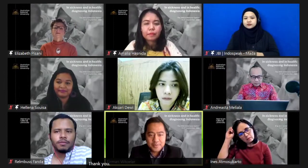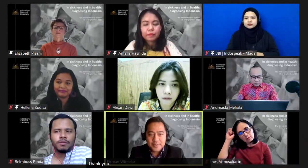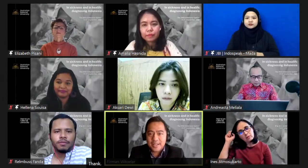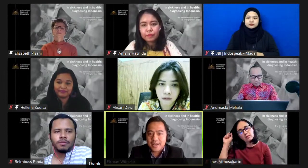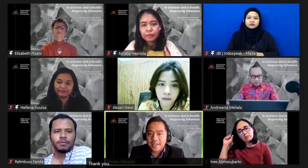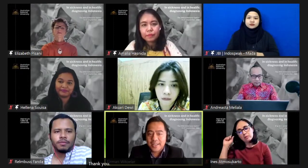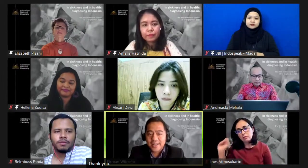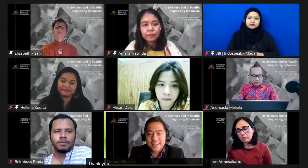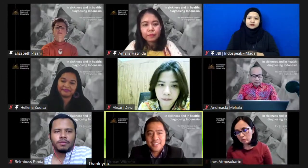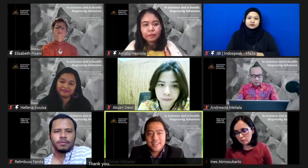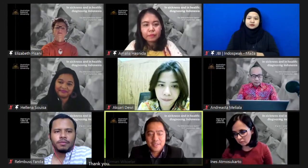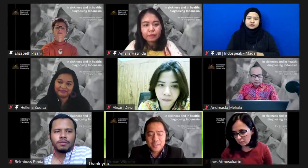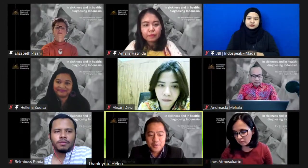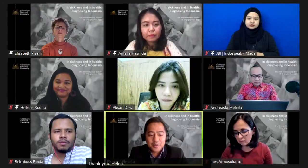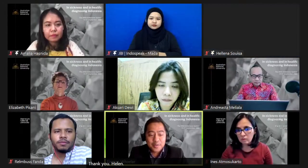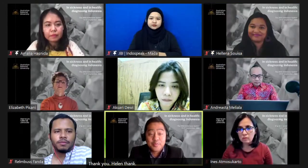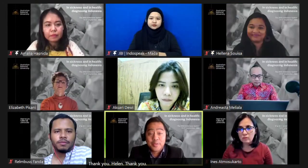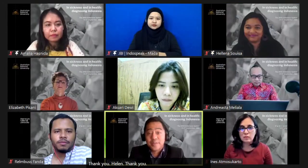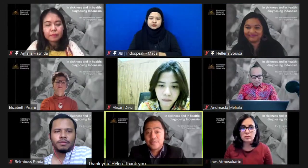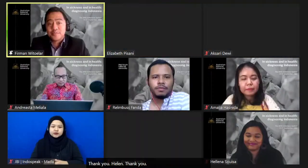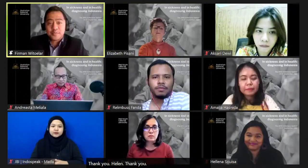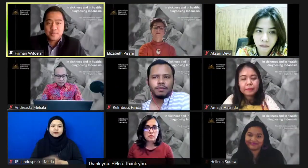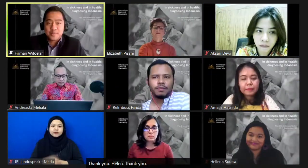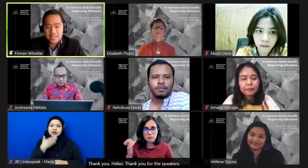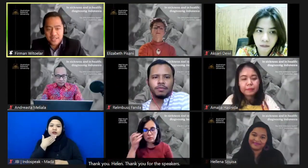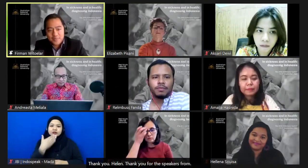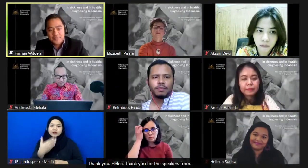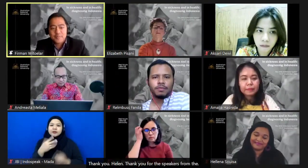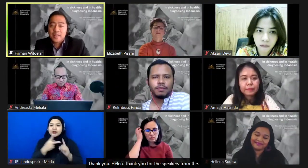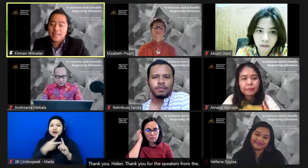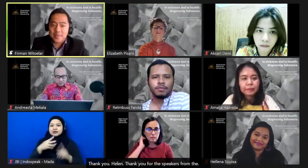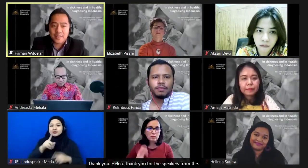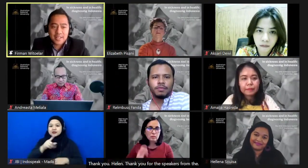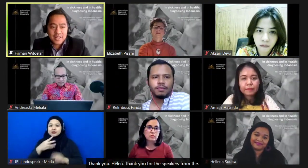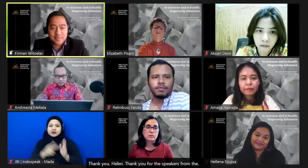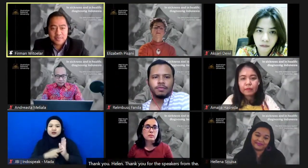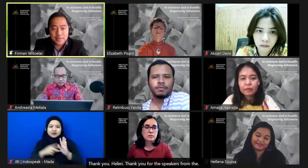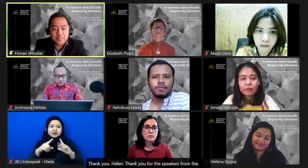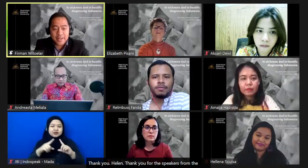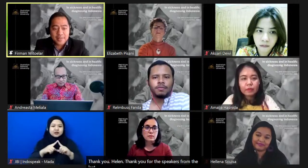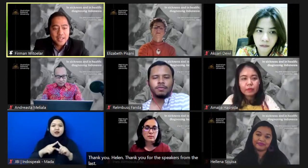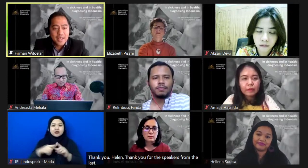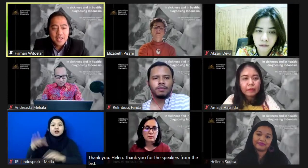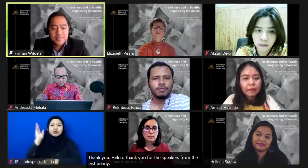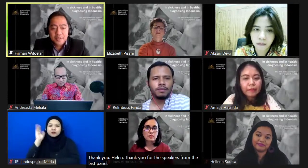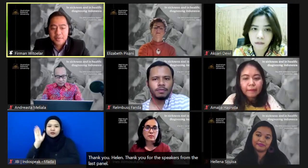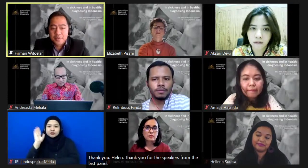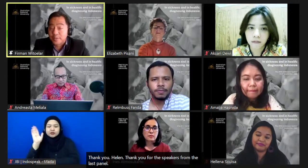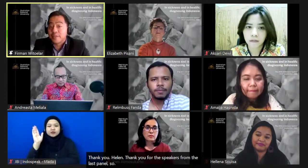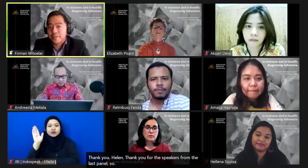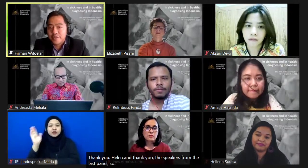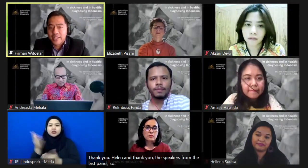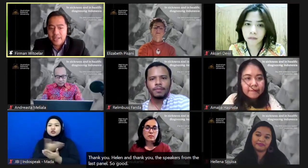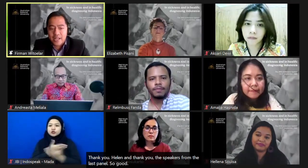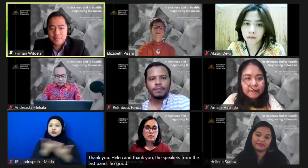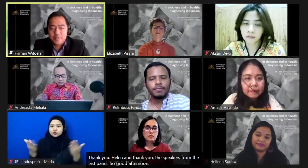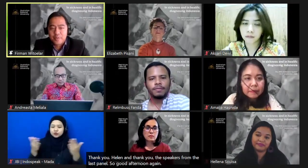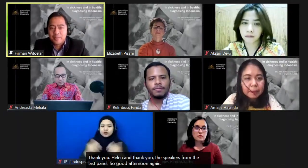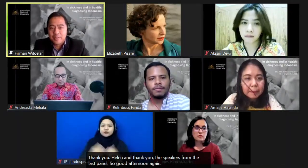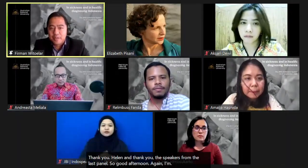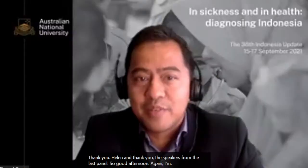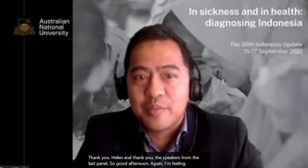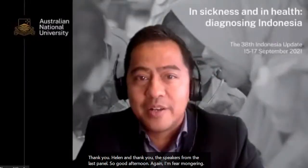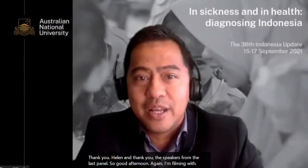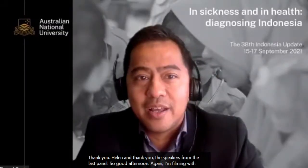Thank you, Helena, and thank you, the speakers from the last panel. So good afternoon again. I'm